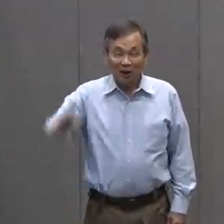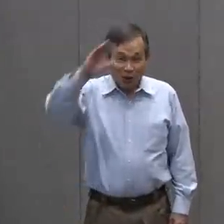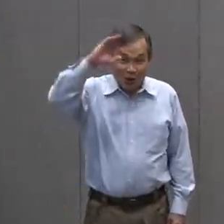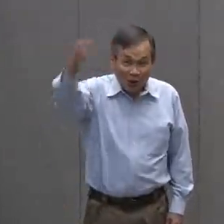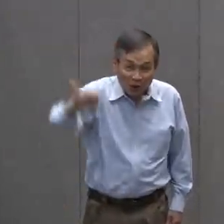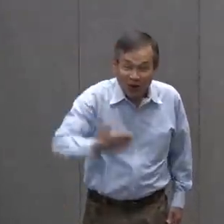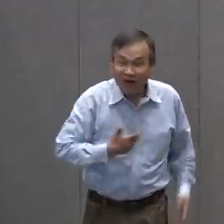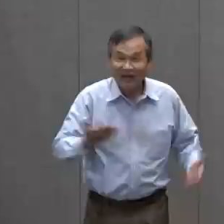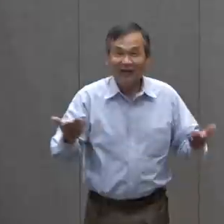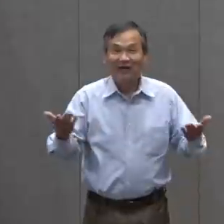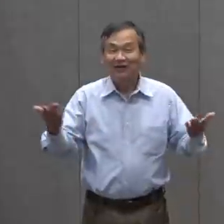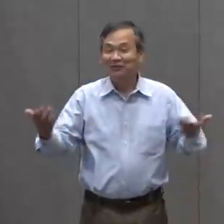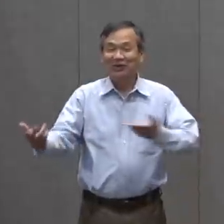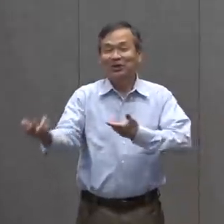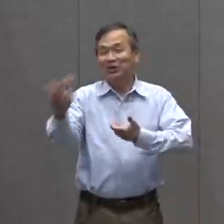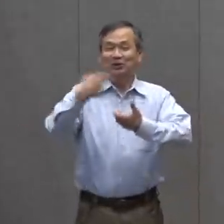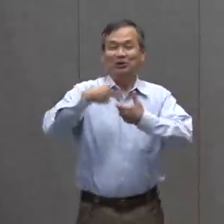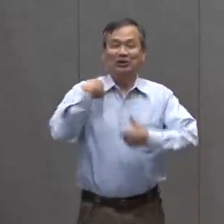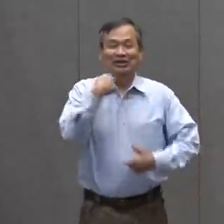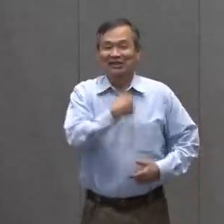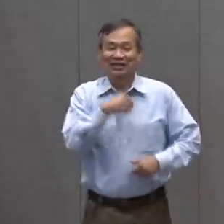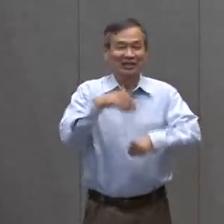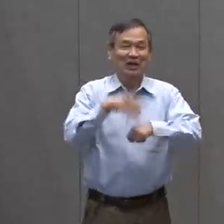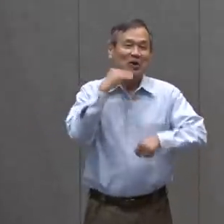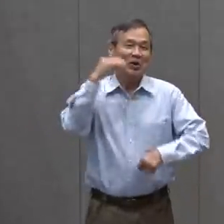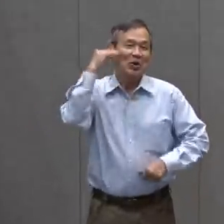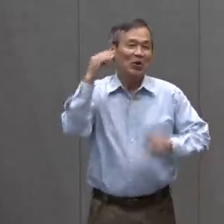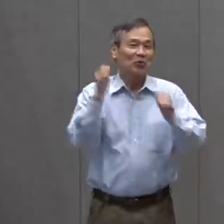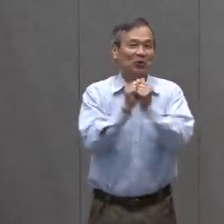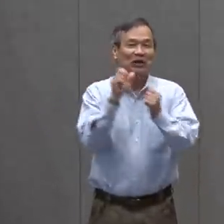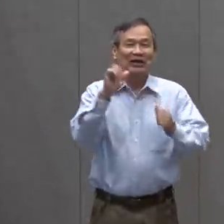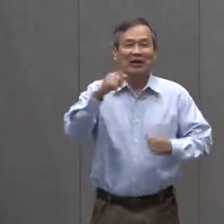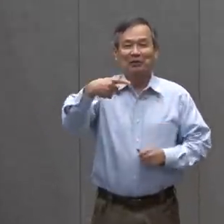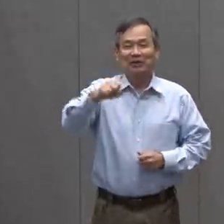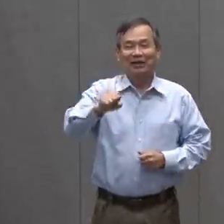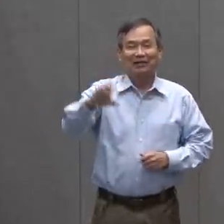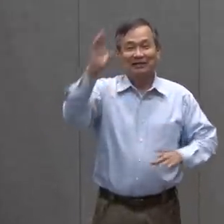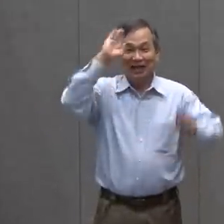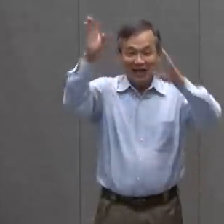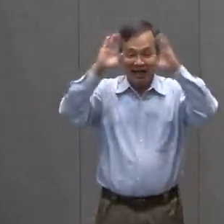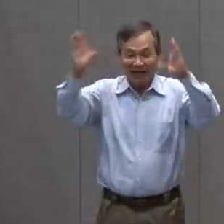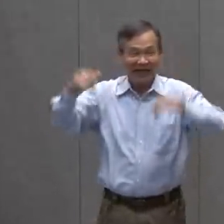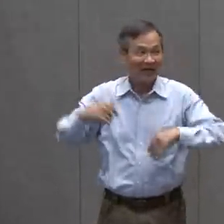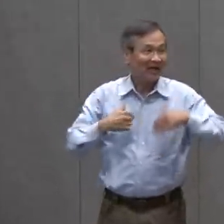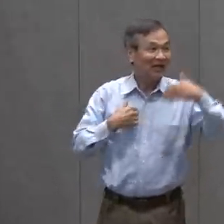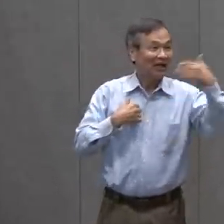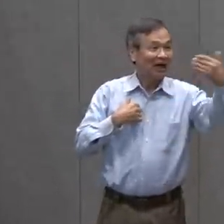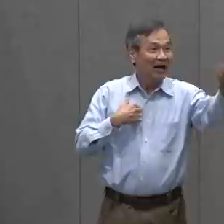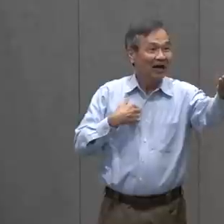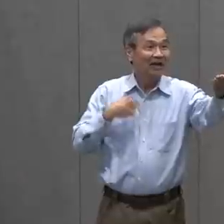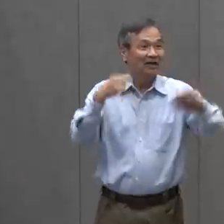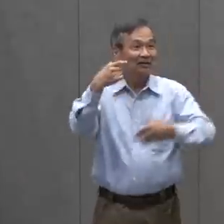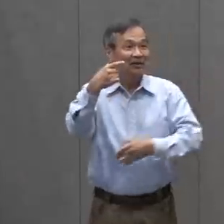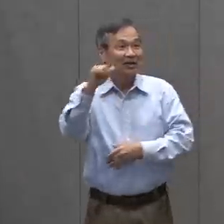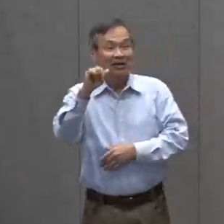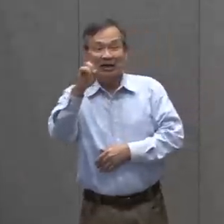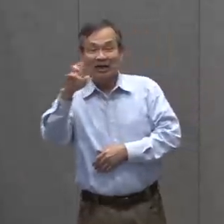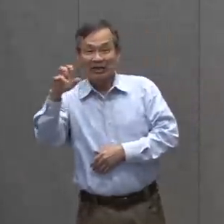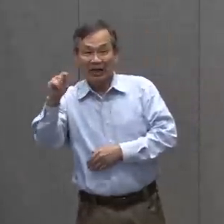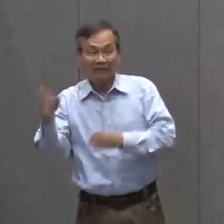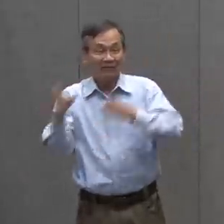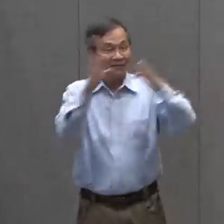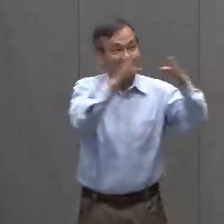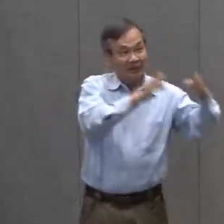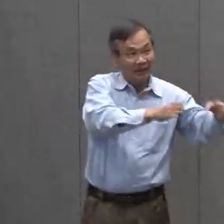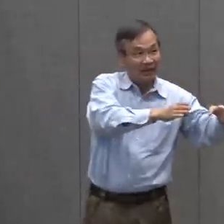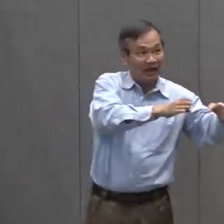Welcome for joining us at Home with APS. Hi, I am Mrs. Gaudette. Welcome, mathematicians. I